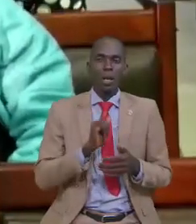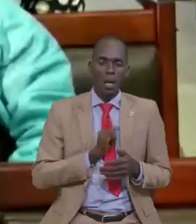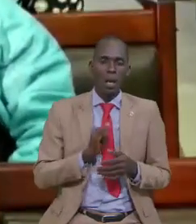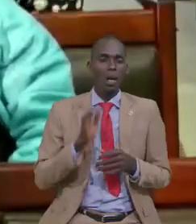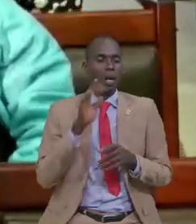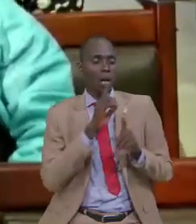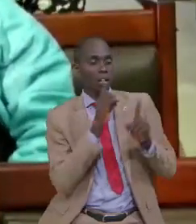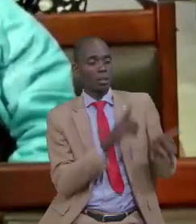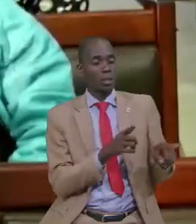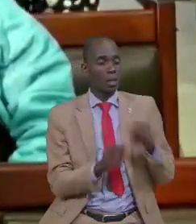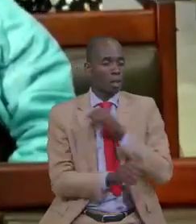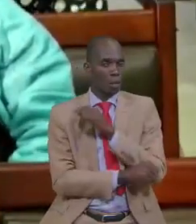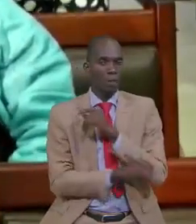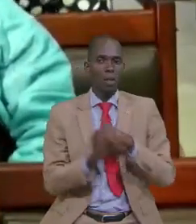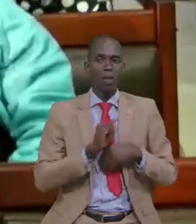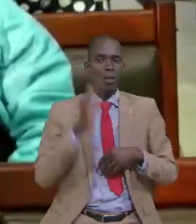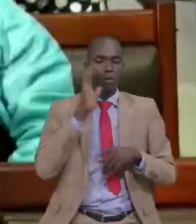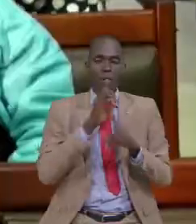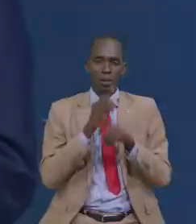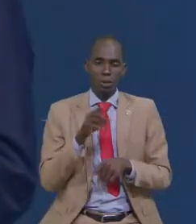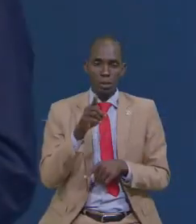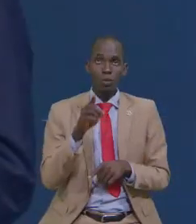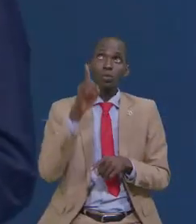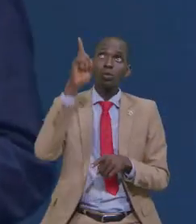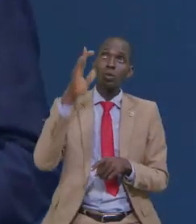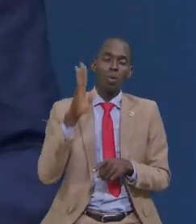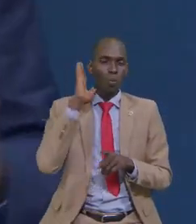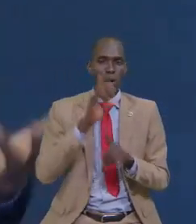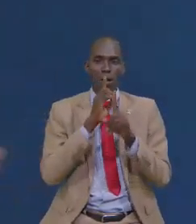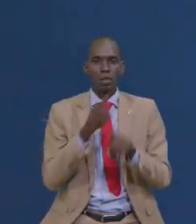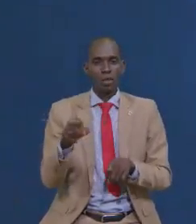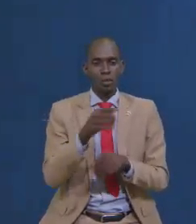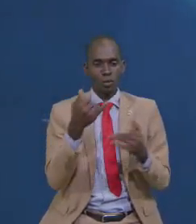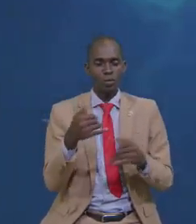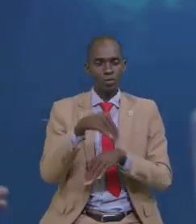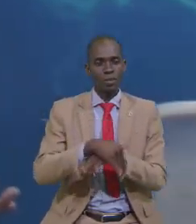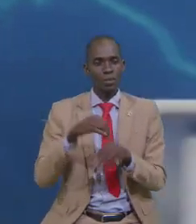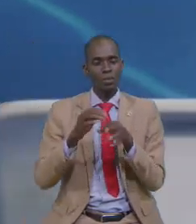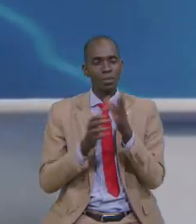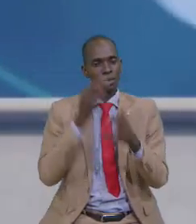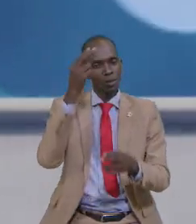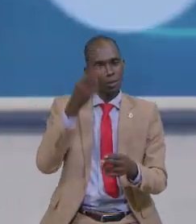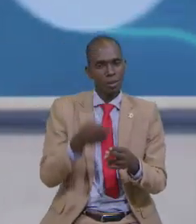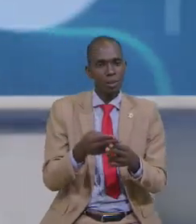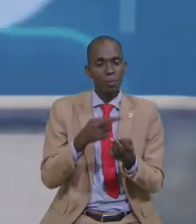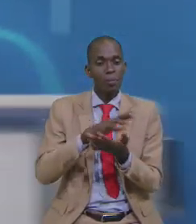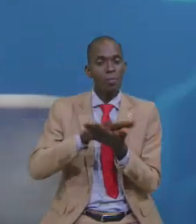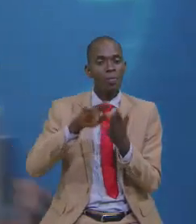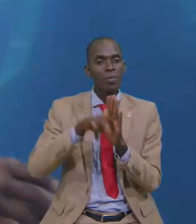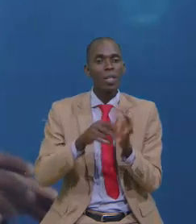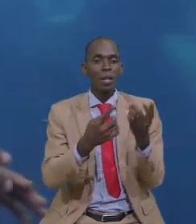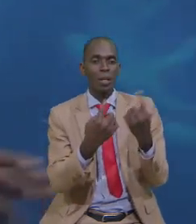you. Tonight, God will answer you. Yeah. Righteousness came on Abraham.